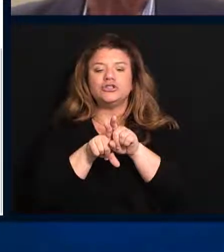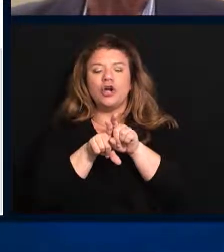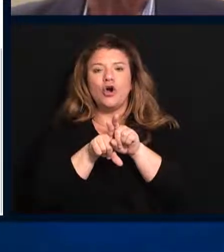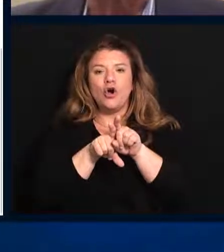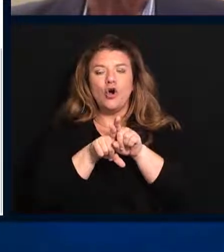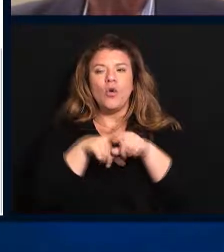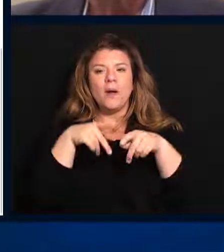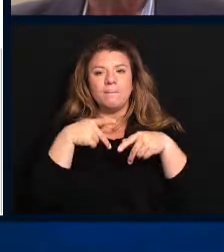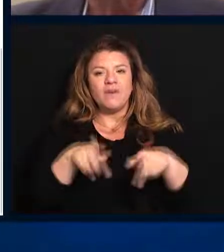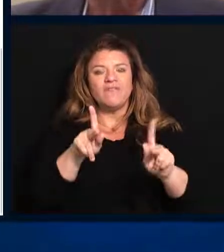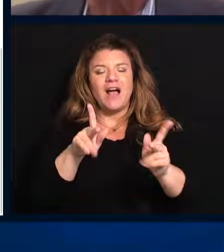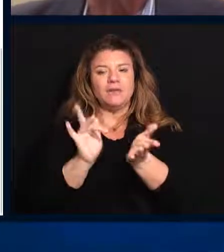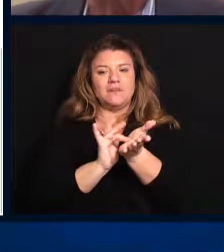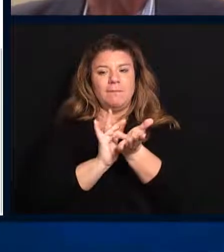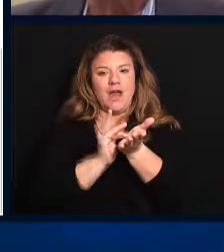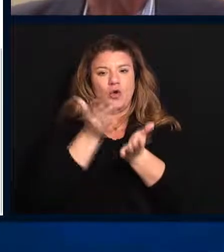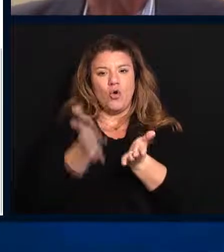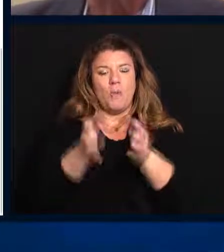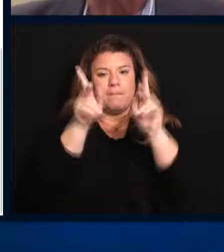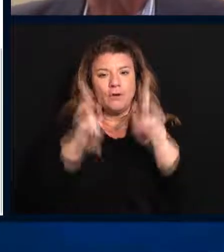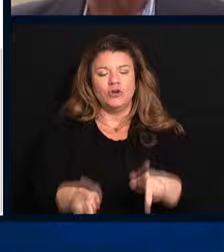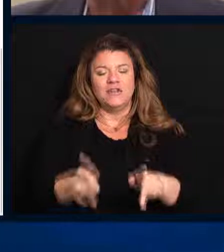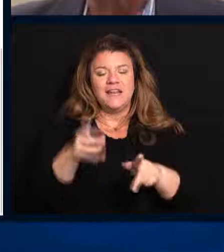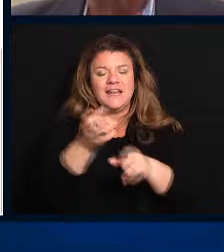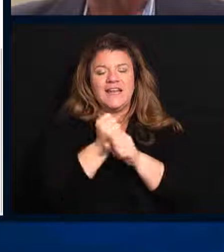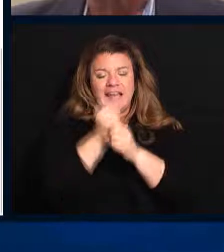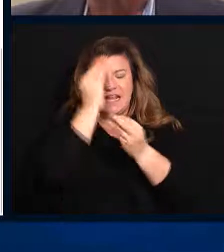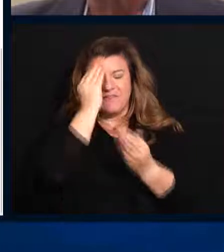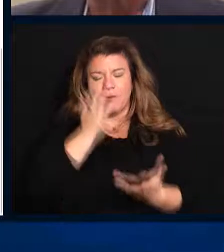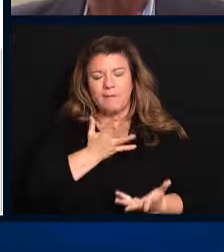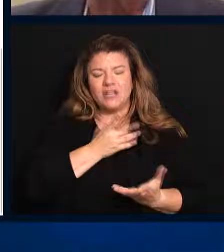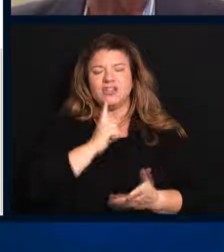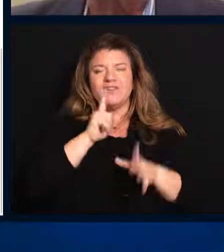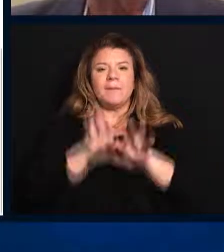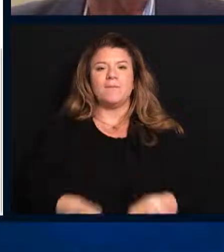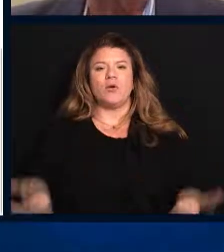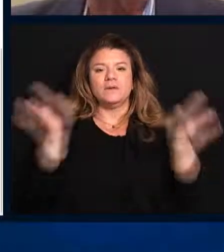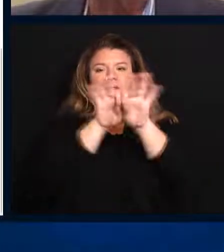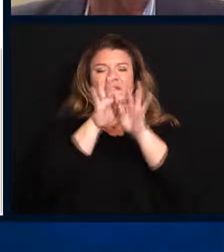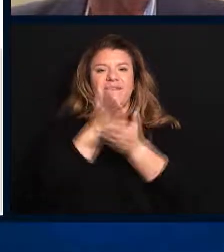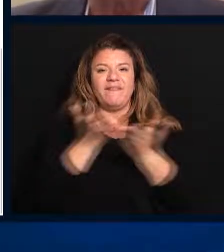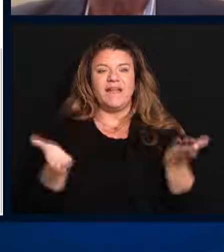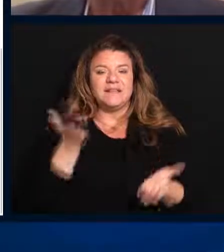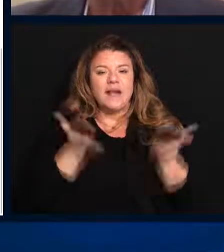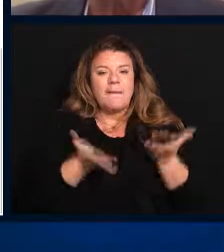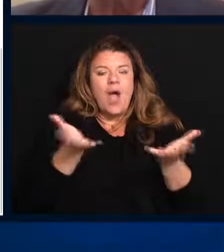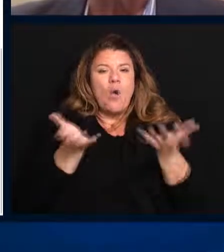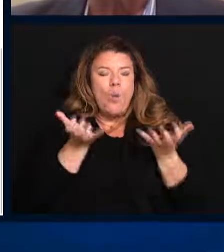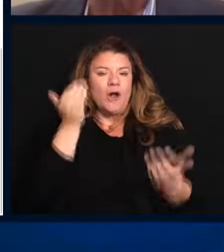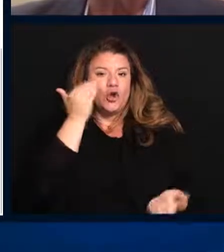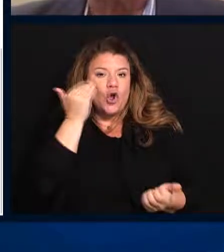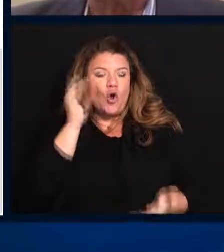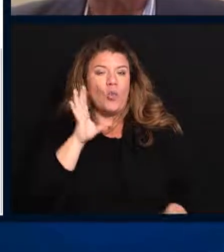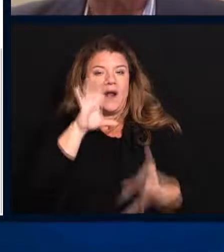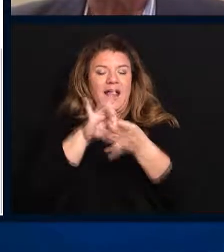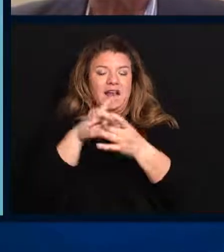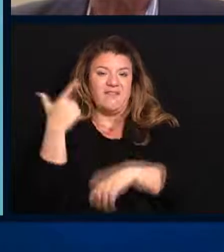an update on other important elements that they may want to know related to the